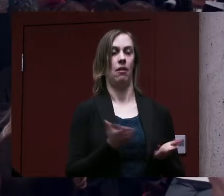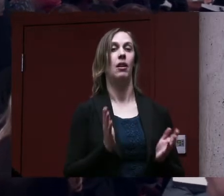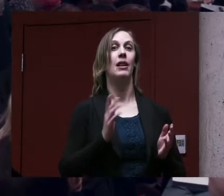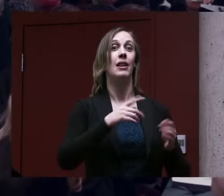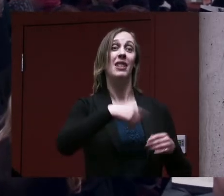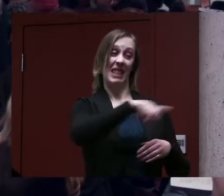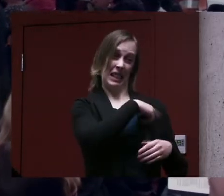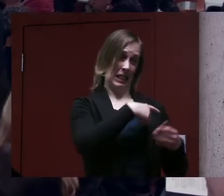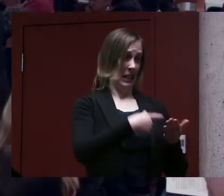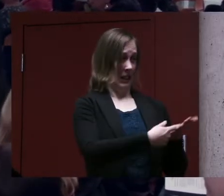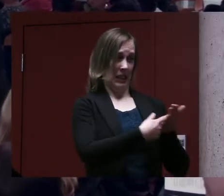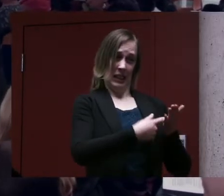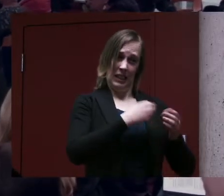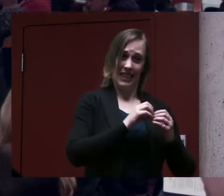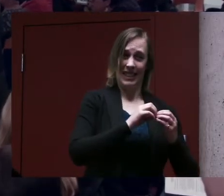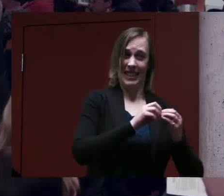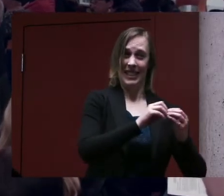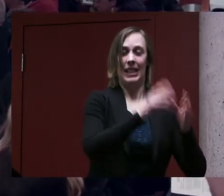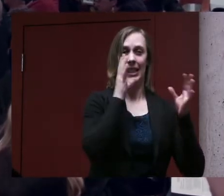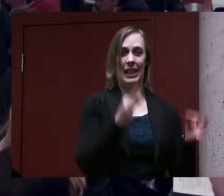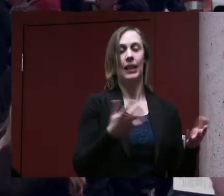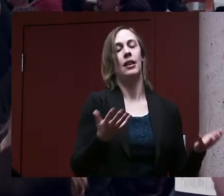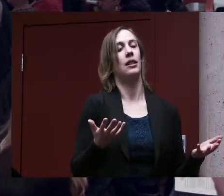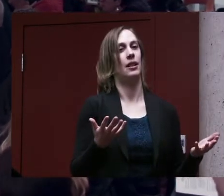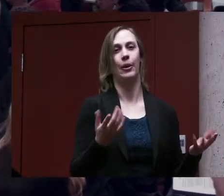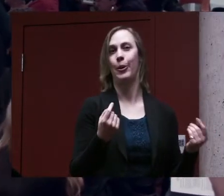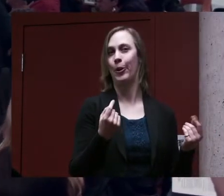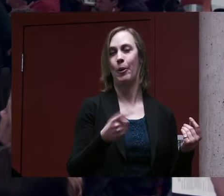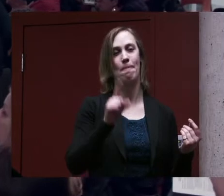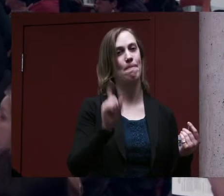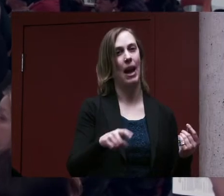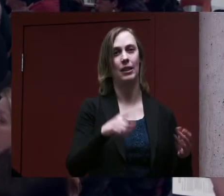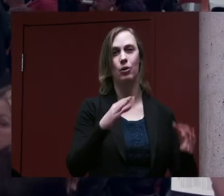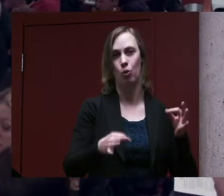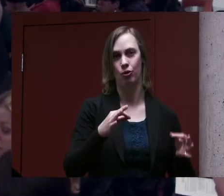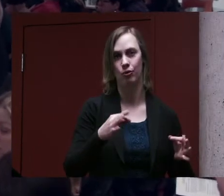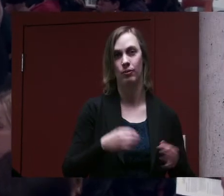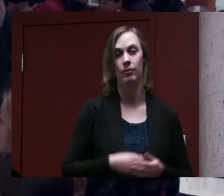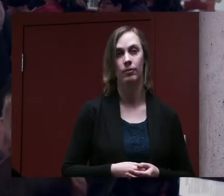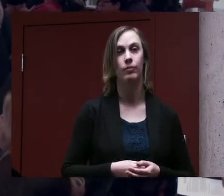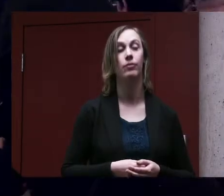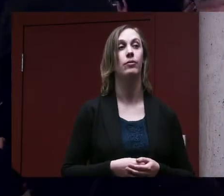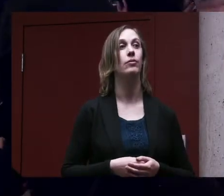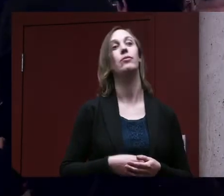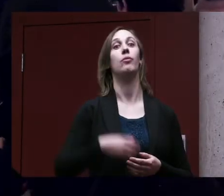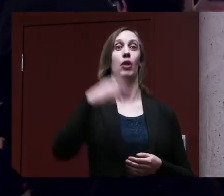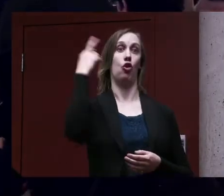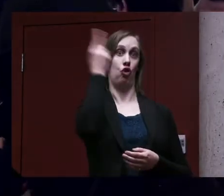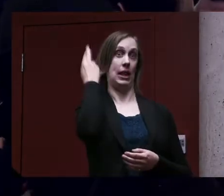way. And it's sort of, I'll take you through the process, but the purpose of the human rights complaint is basically to